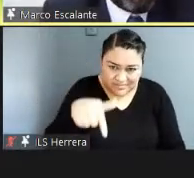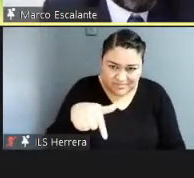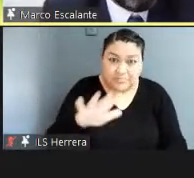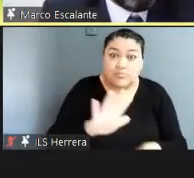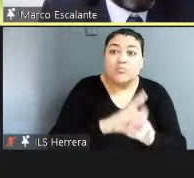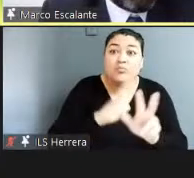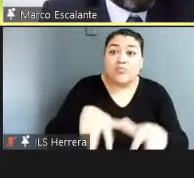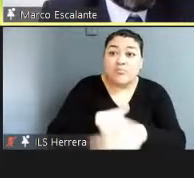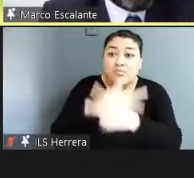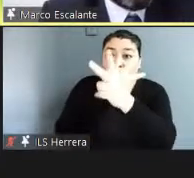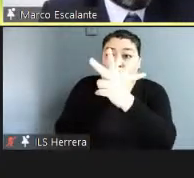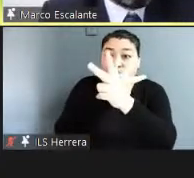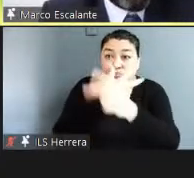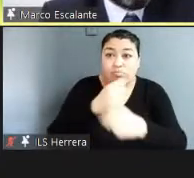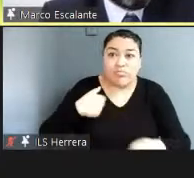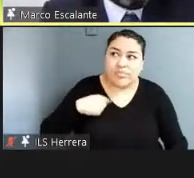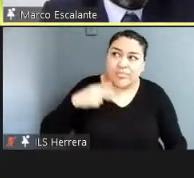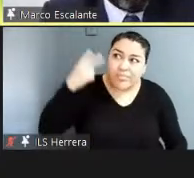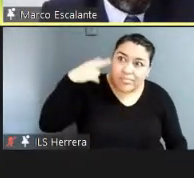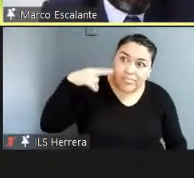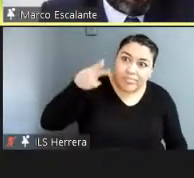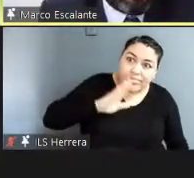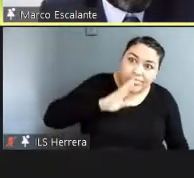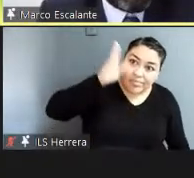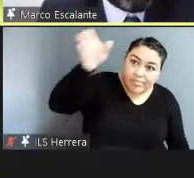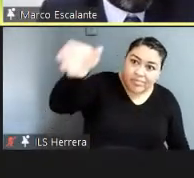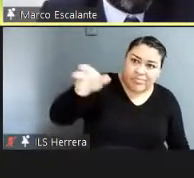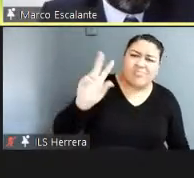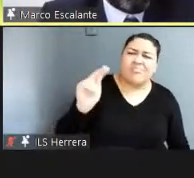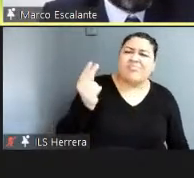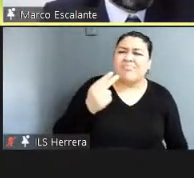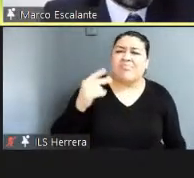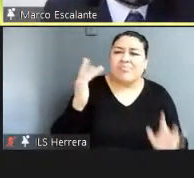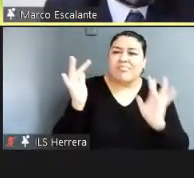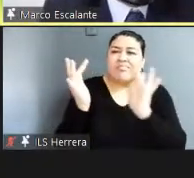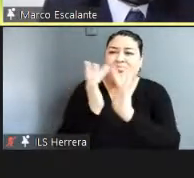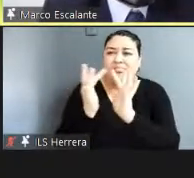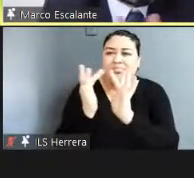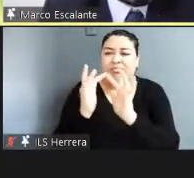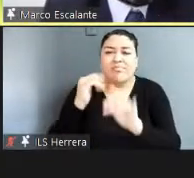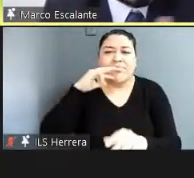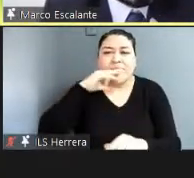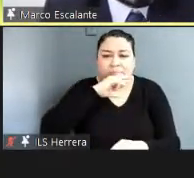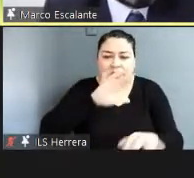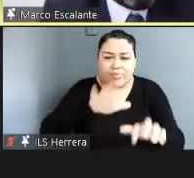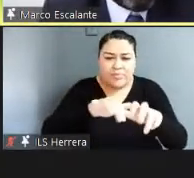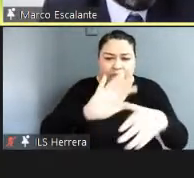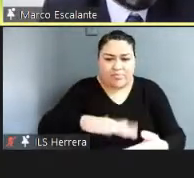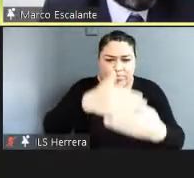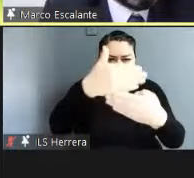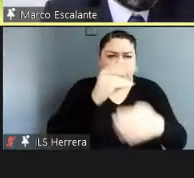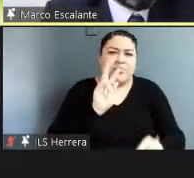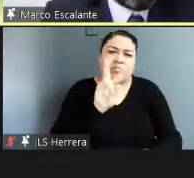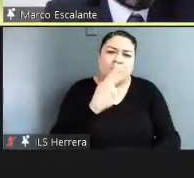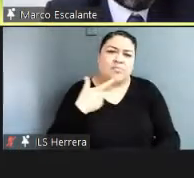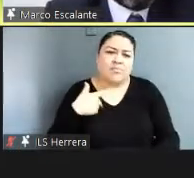professionals, like these virtual forums and conversations that have been organized. We don't have to travel. With a